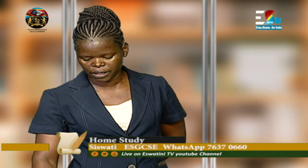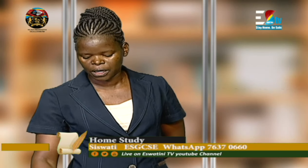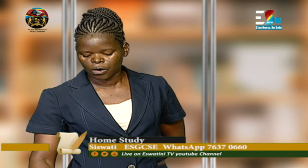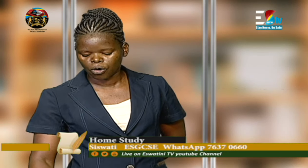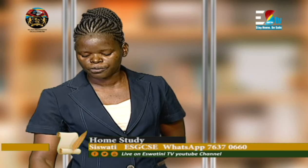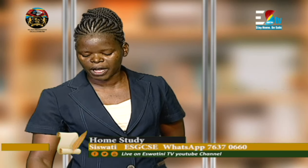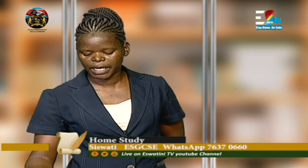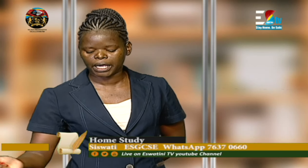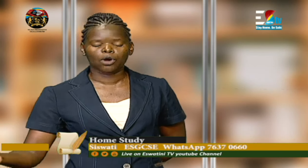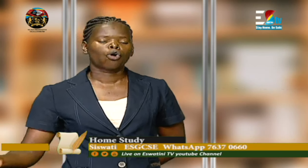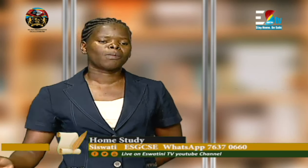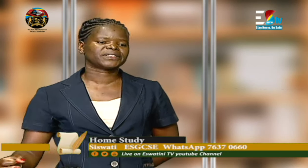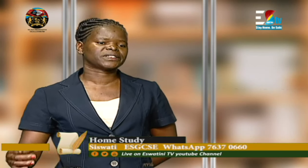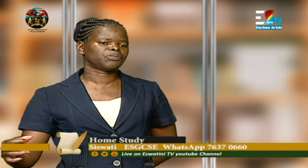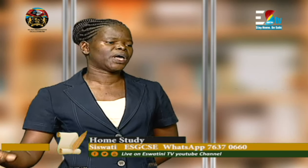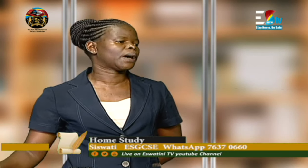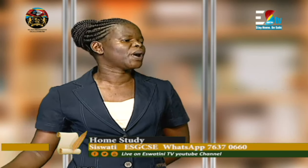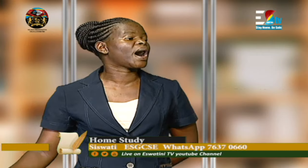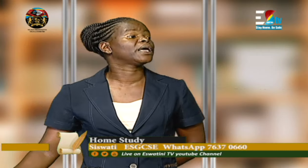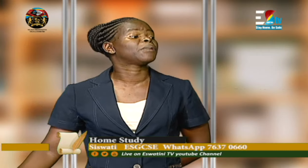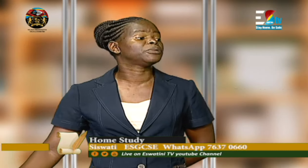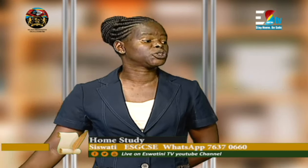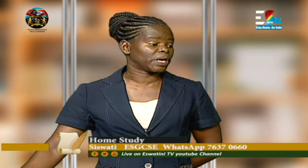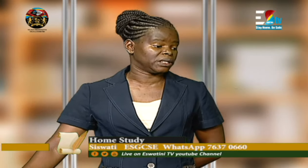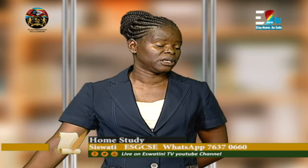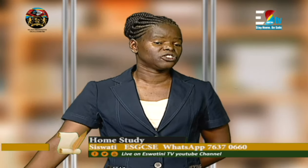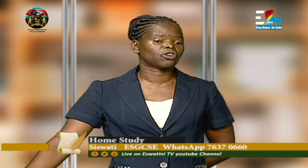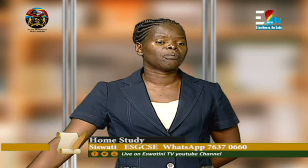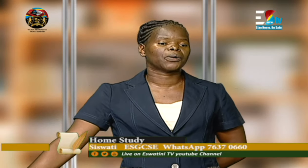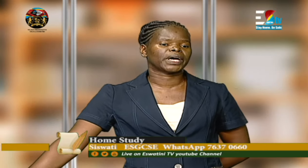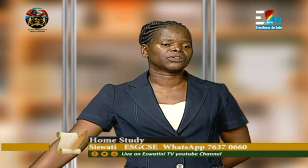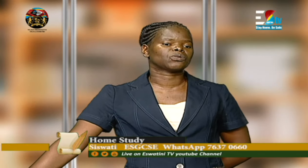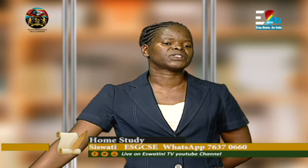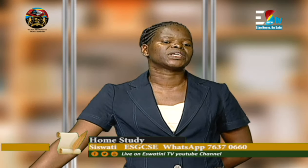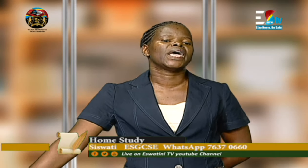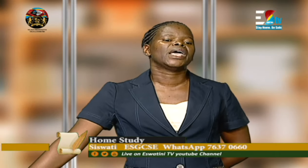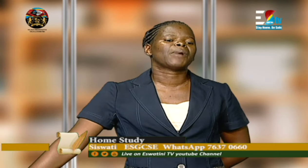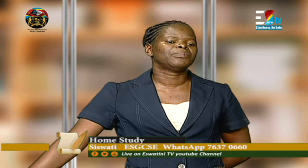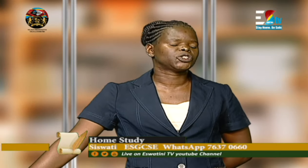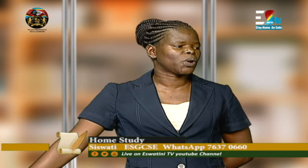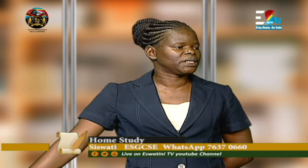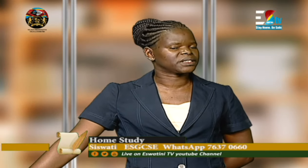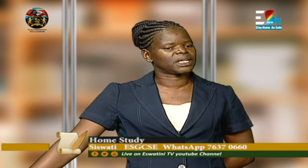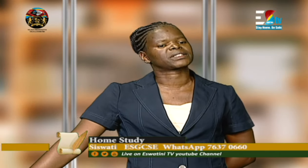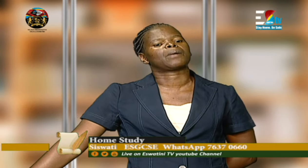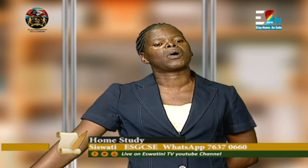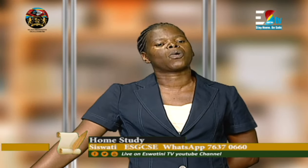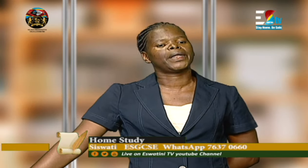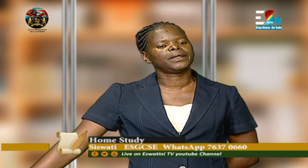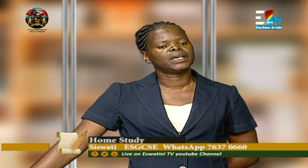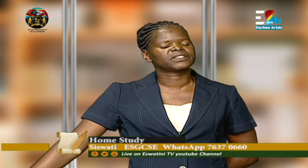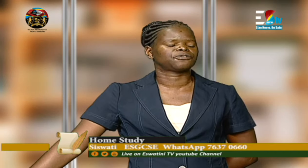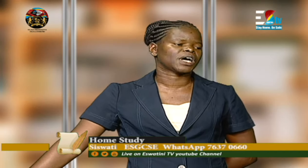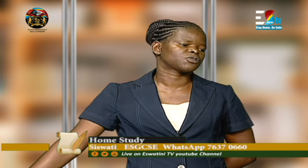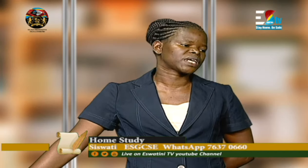ngi kodwa ke uma sesibuya lapha emabitweni njengoba uyathi ukuthi emabitweni sinasigaba